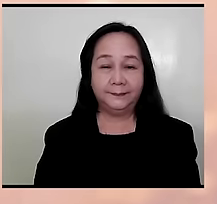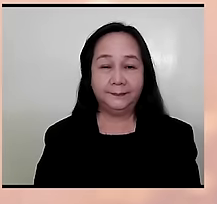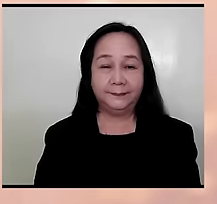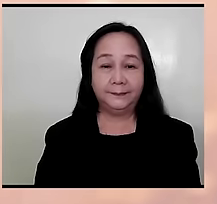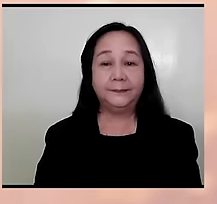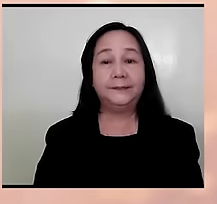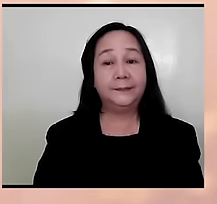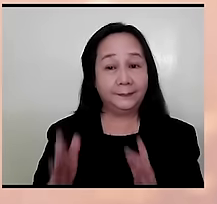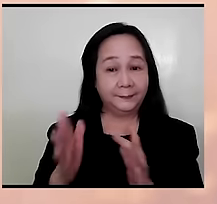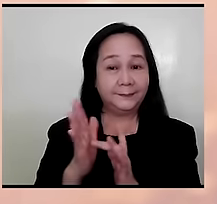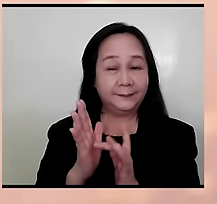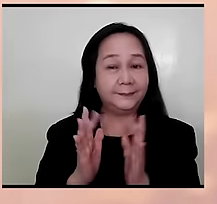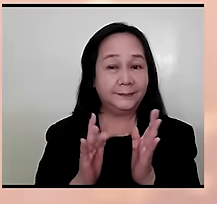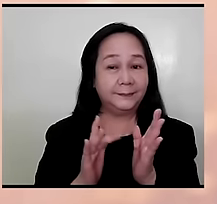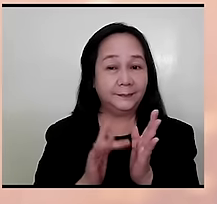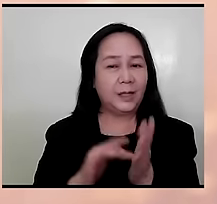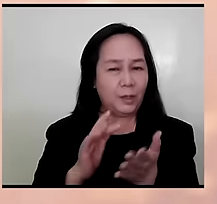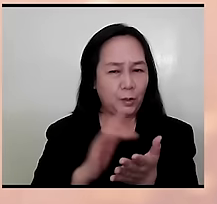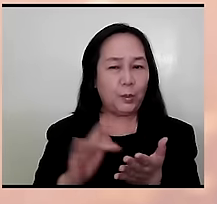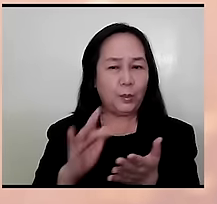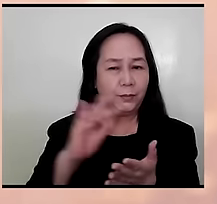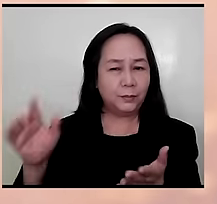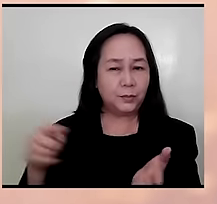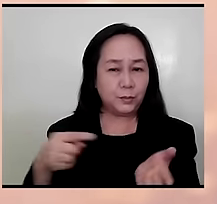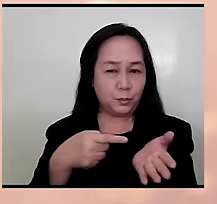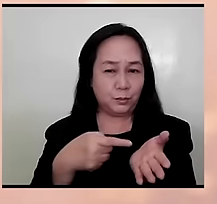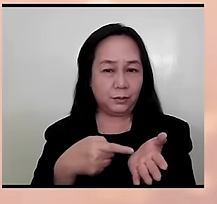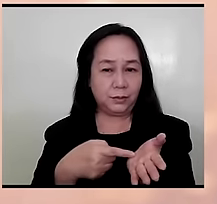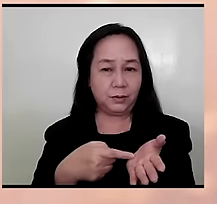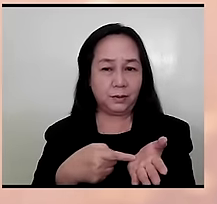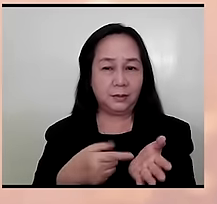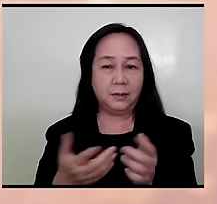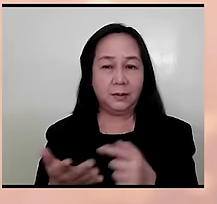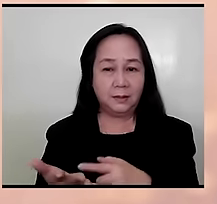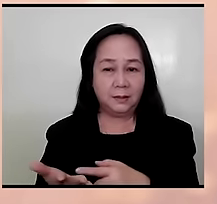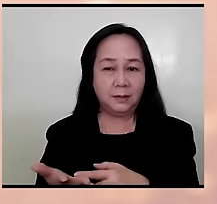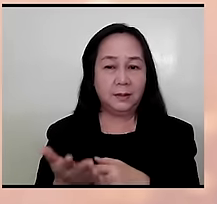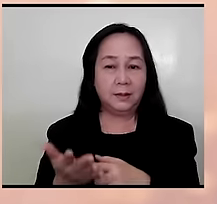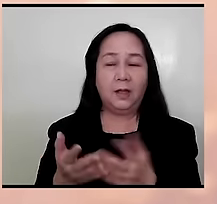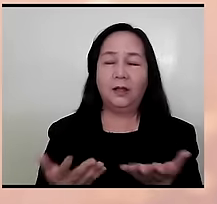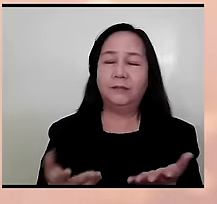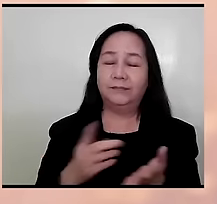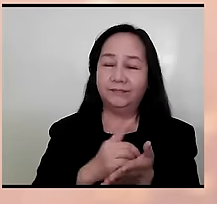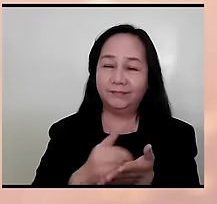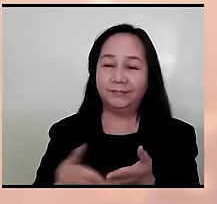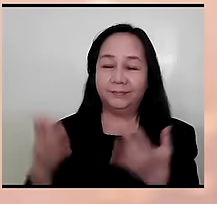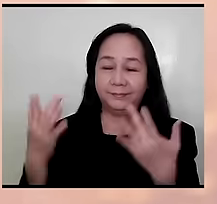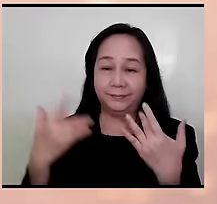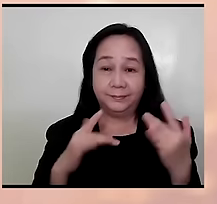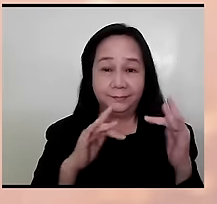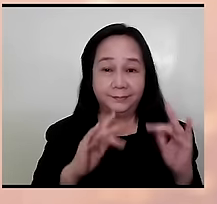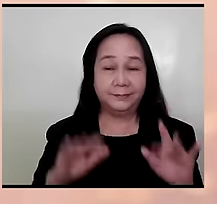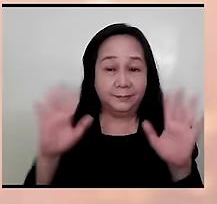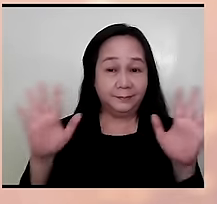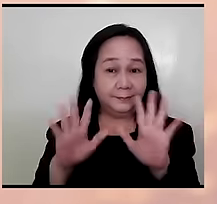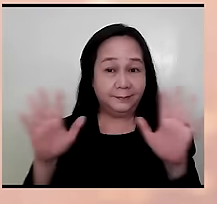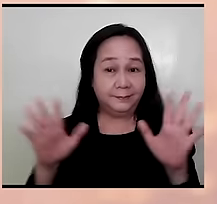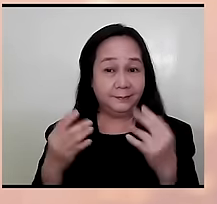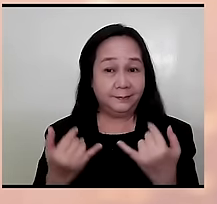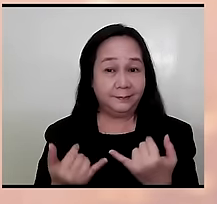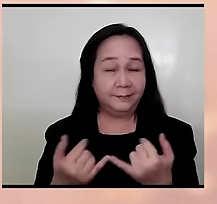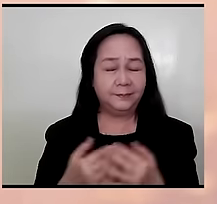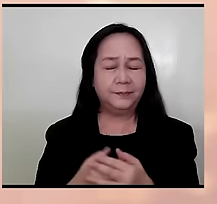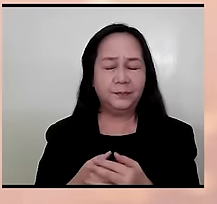Jesus's glorious wounds. On this Divine Mercy Sunday, we have been reflecting